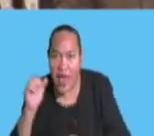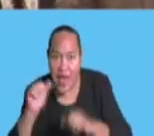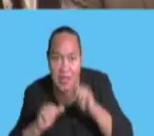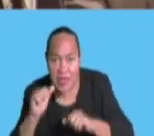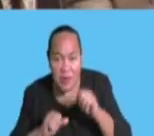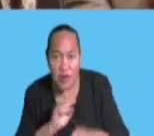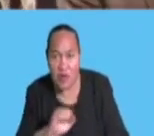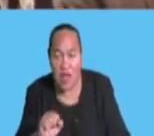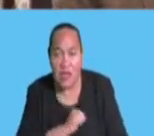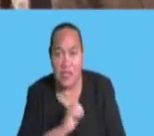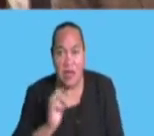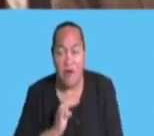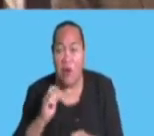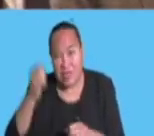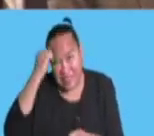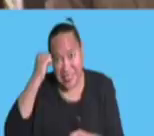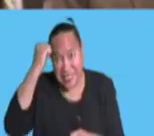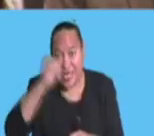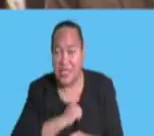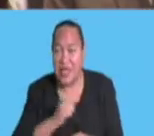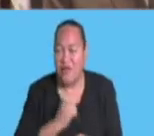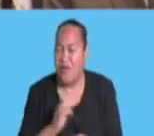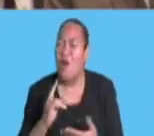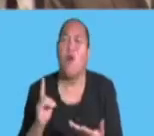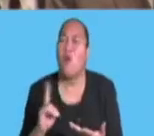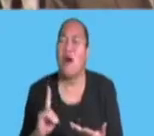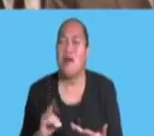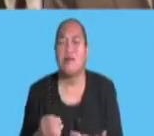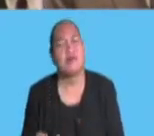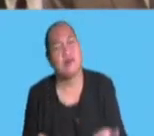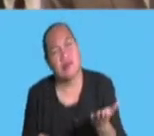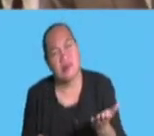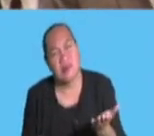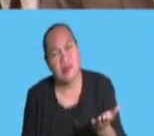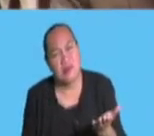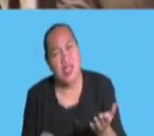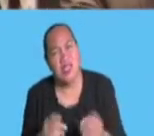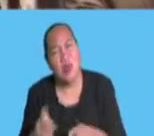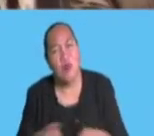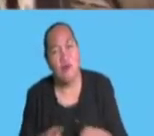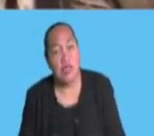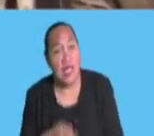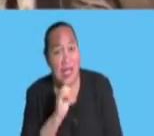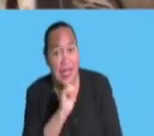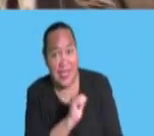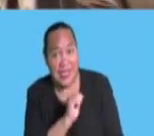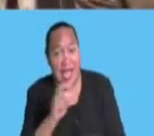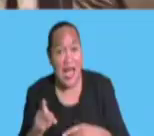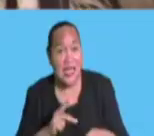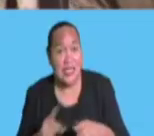their staff. I looked at one very senior staff, and they said, what's this guy's assessment of his performance? He said his assessment